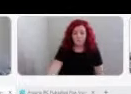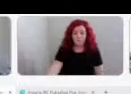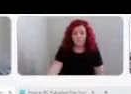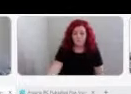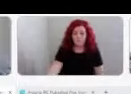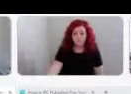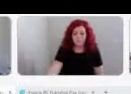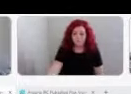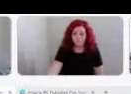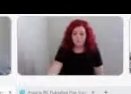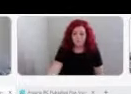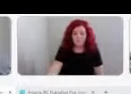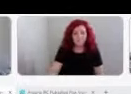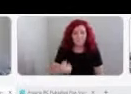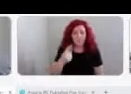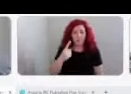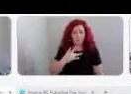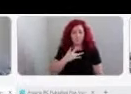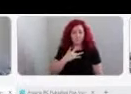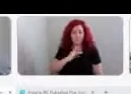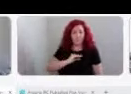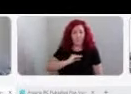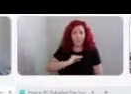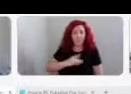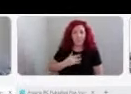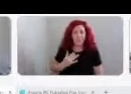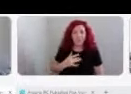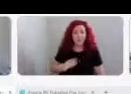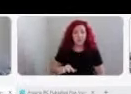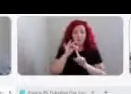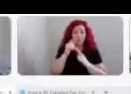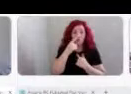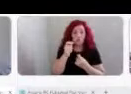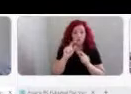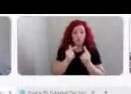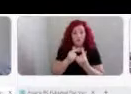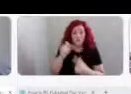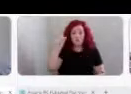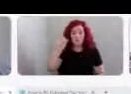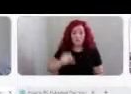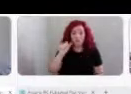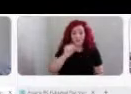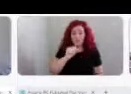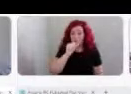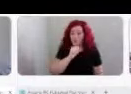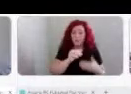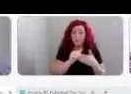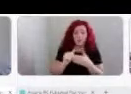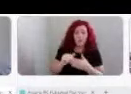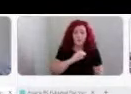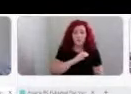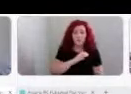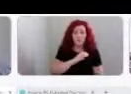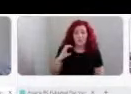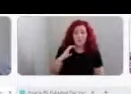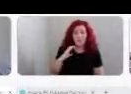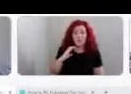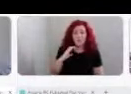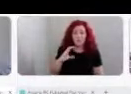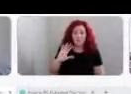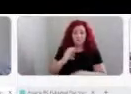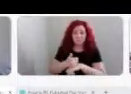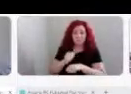so disheartening to think that a special interest group of the southern arizona leadership council the middle map